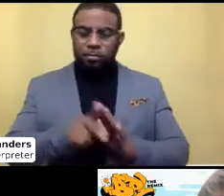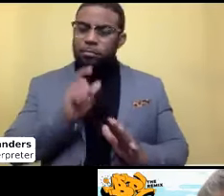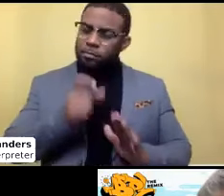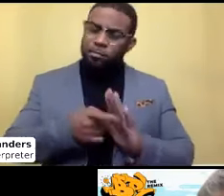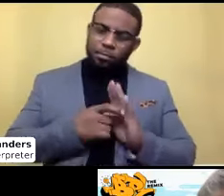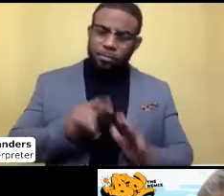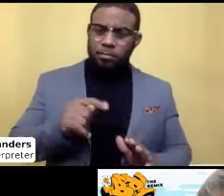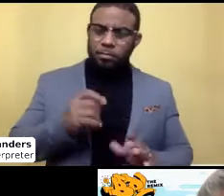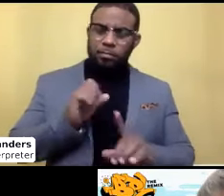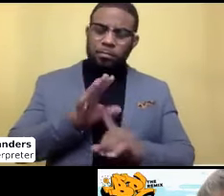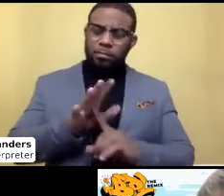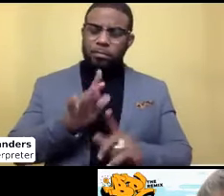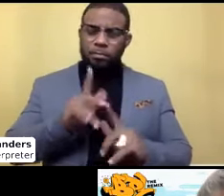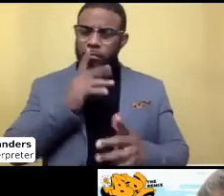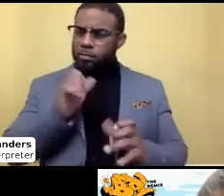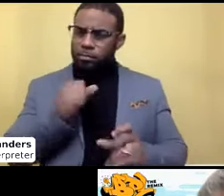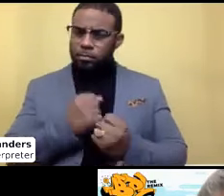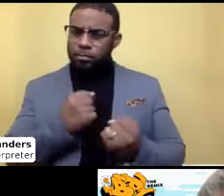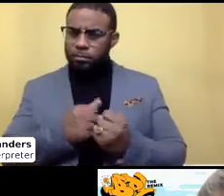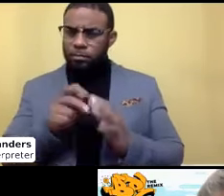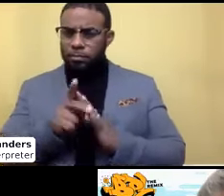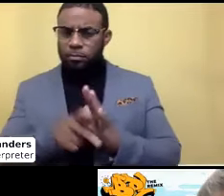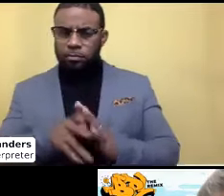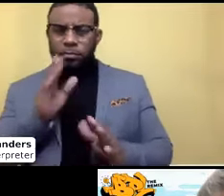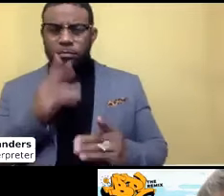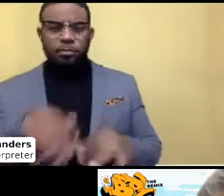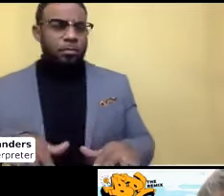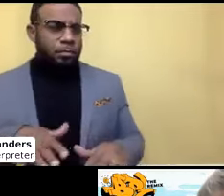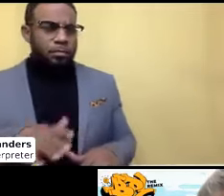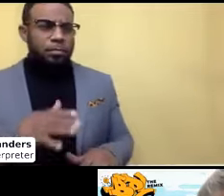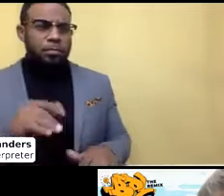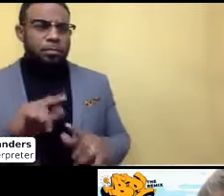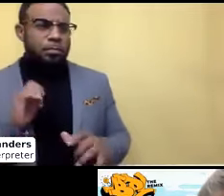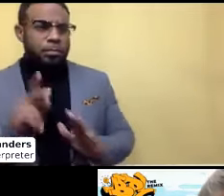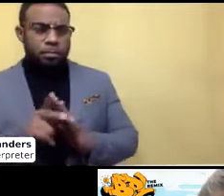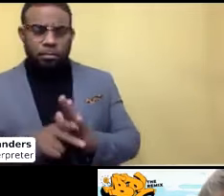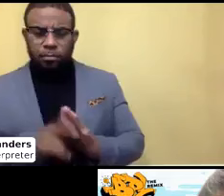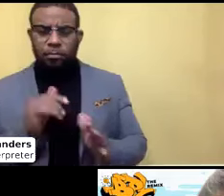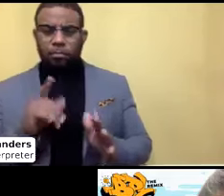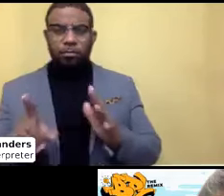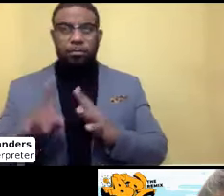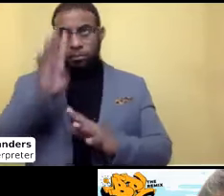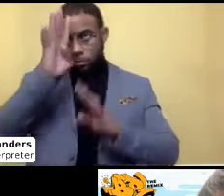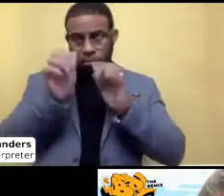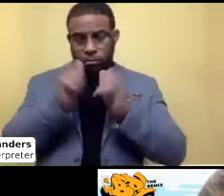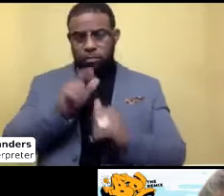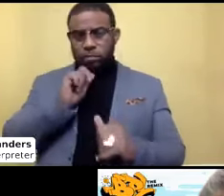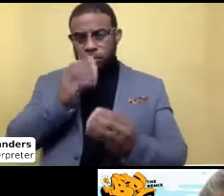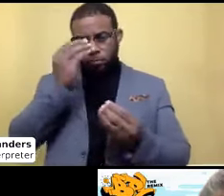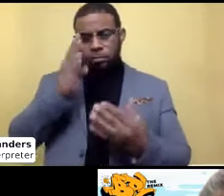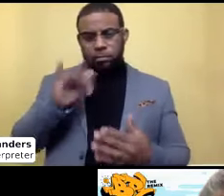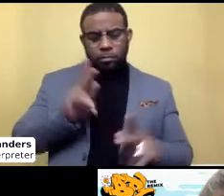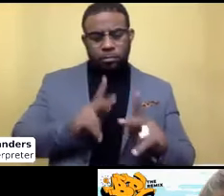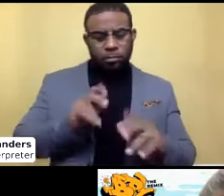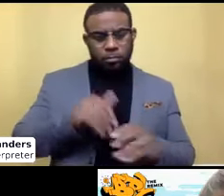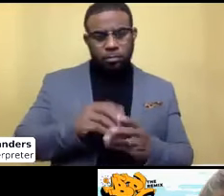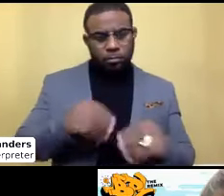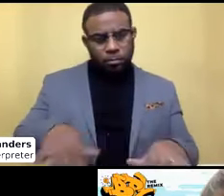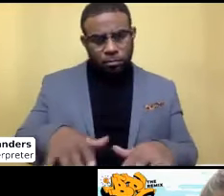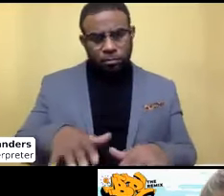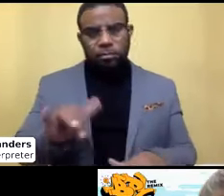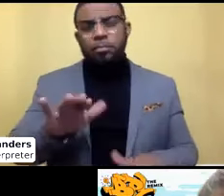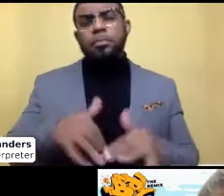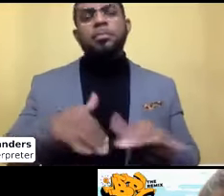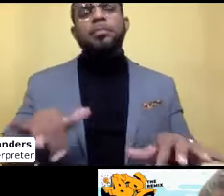demand it, expose people who don't want to support policies that on the ground, but our policies that we come up with should be informed by the people on the ground there. That's